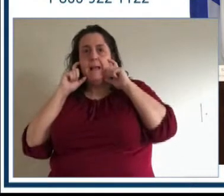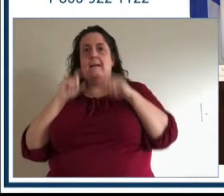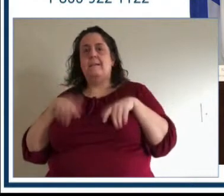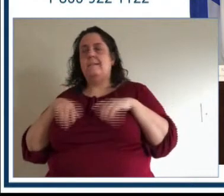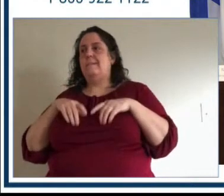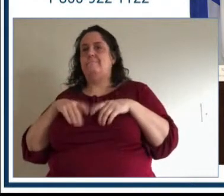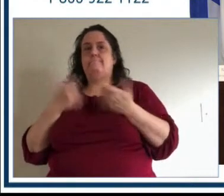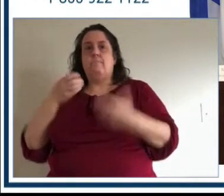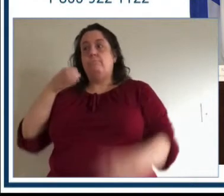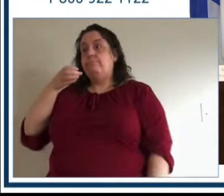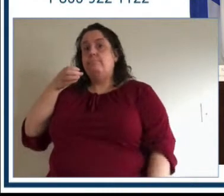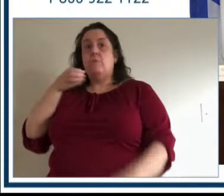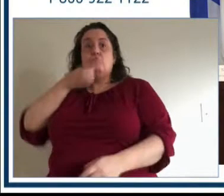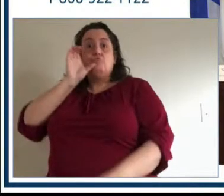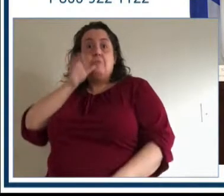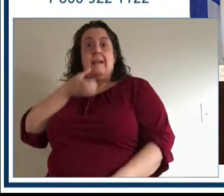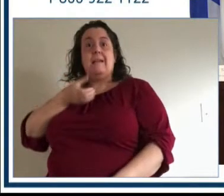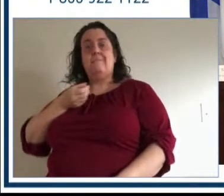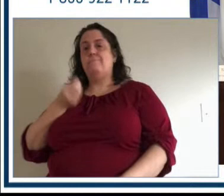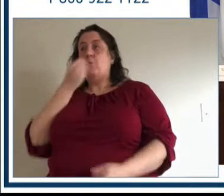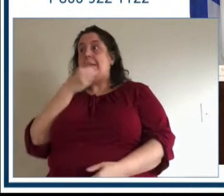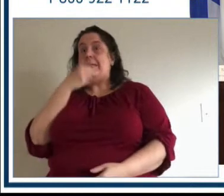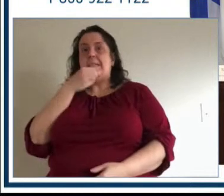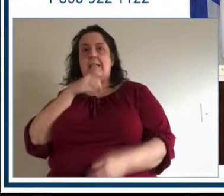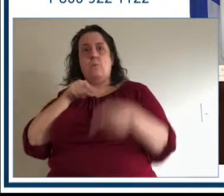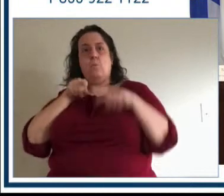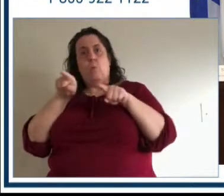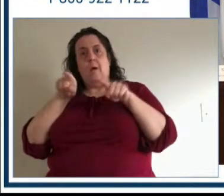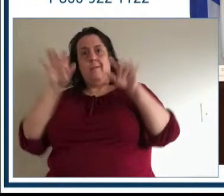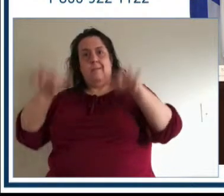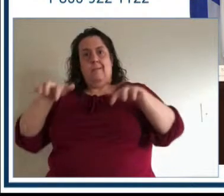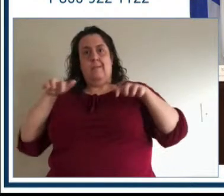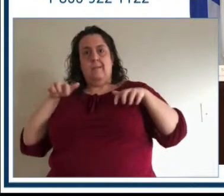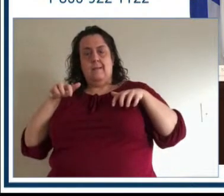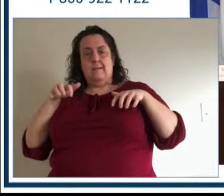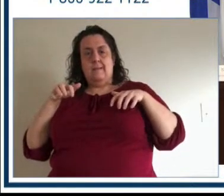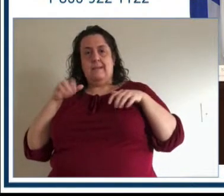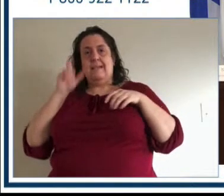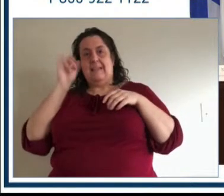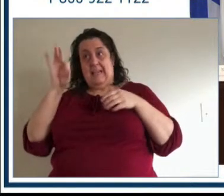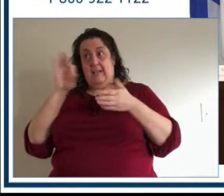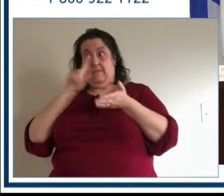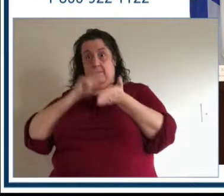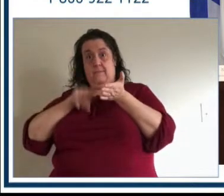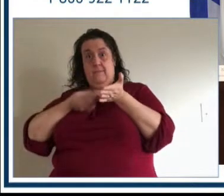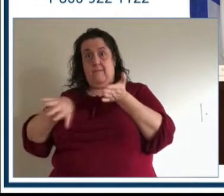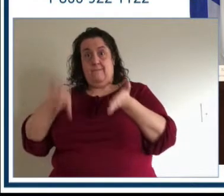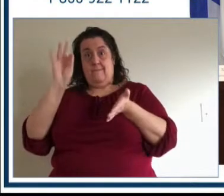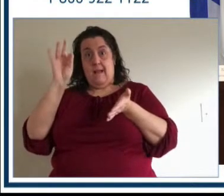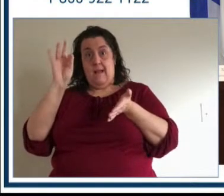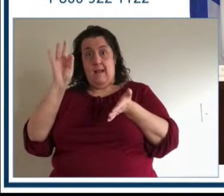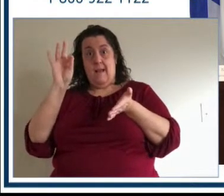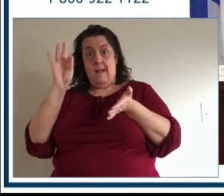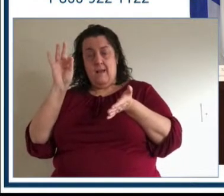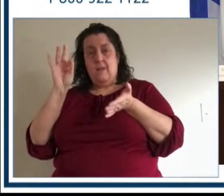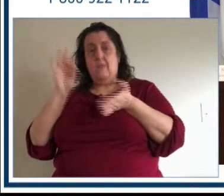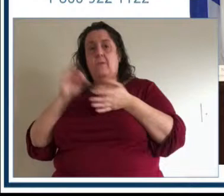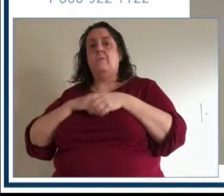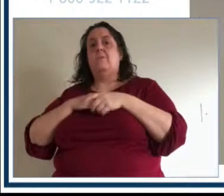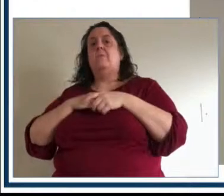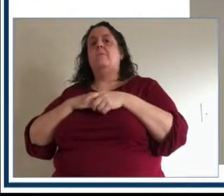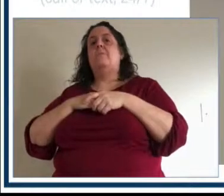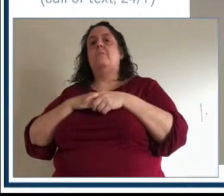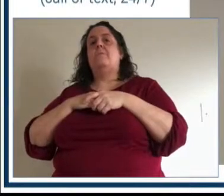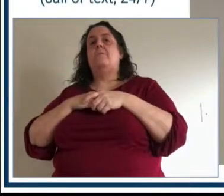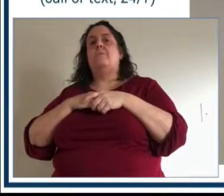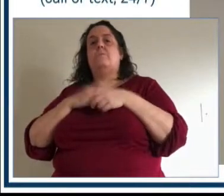that be, given what the rules were then versus what you're making them now? So that's an active point of investigation with our